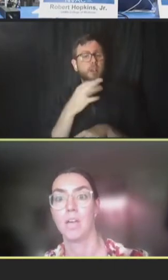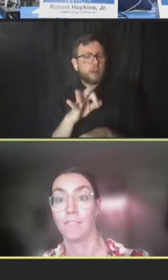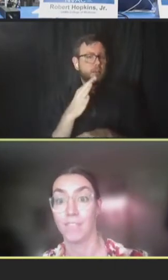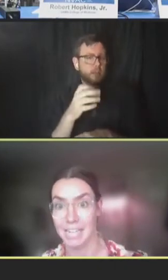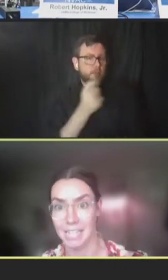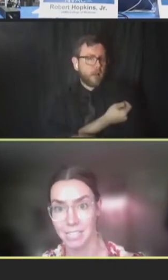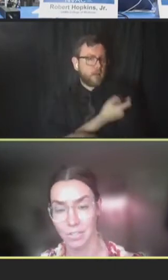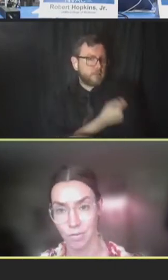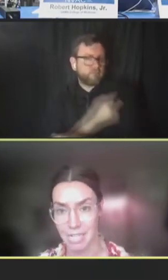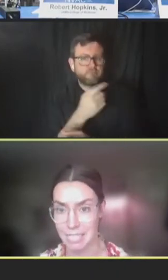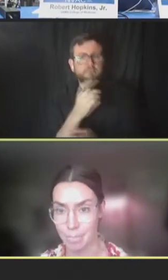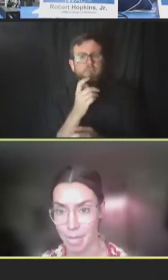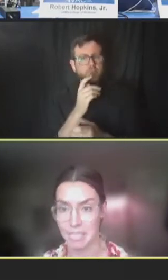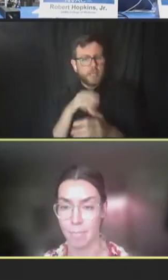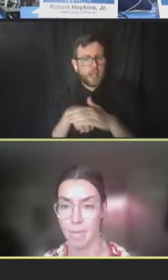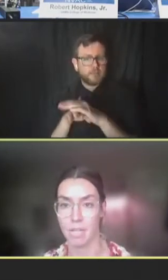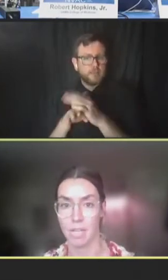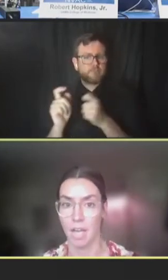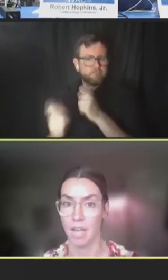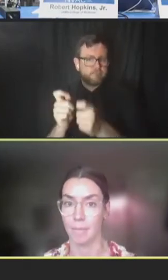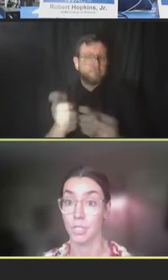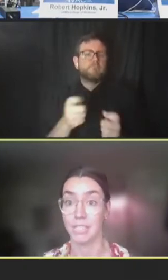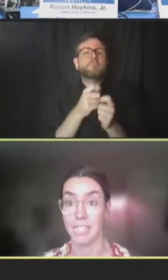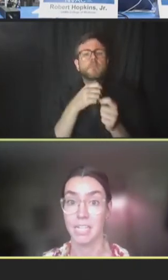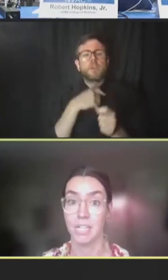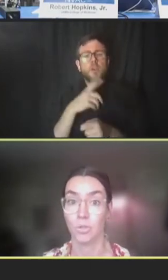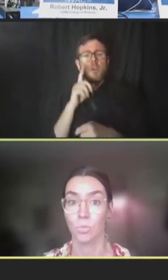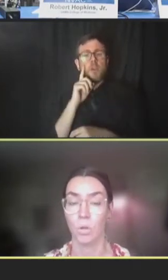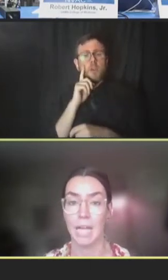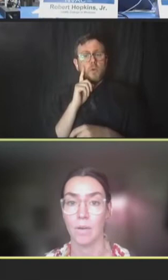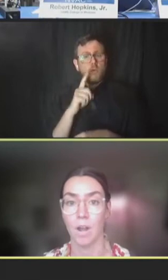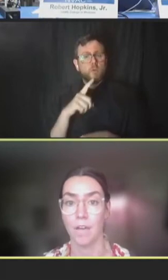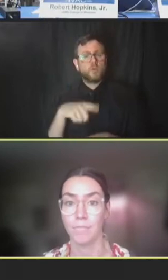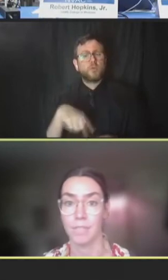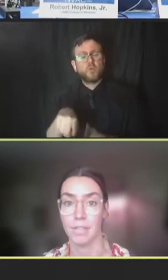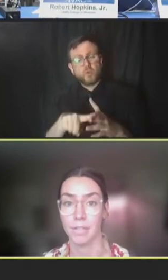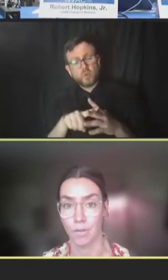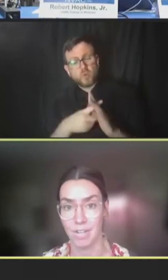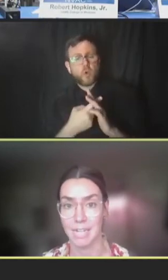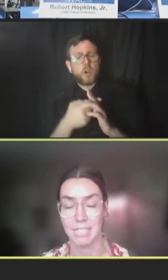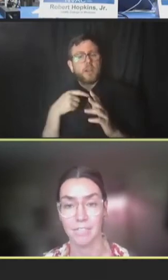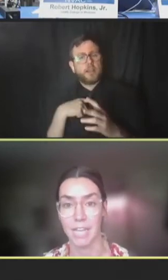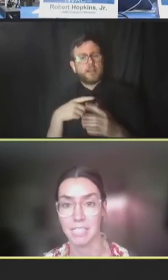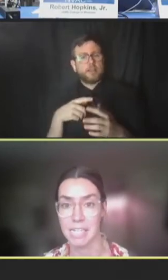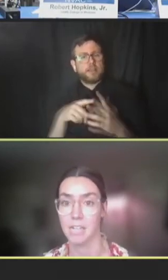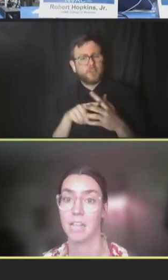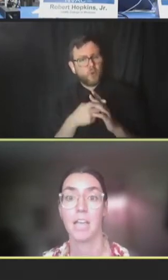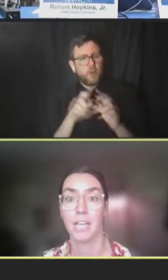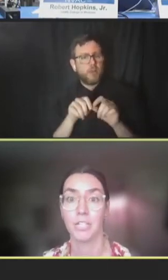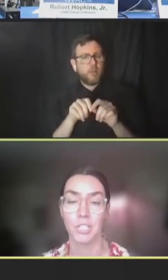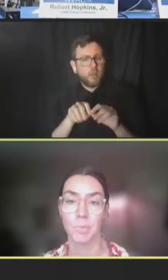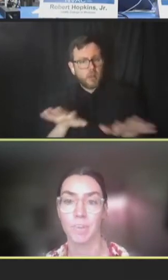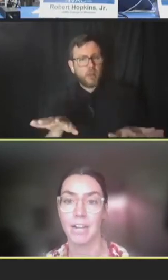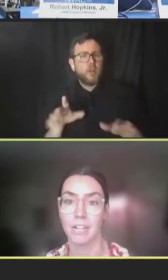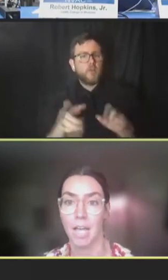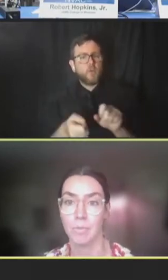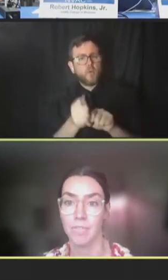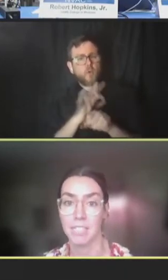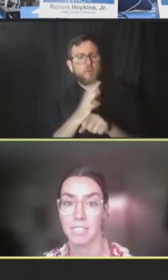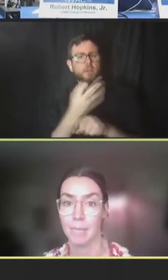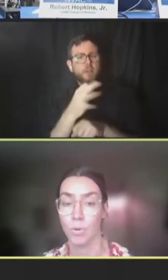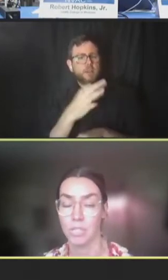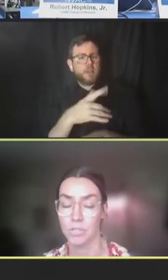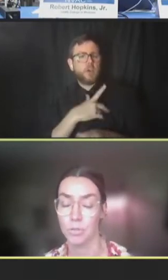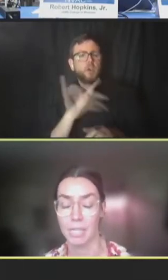to fight against the COVID-19 pandemic. During the initial rollout of the COVID-19 vaccine, insurance providers